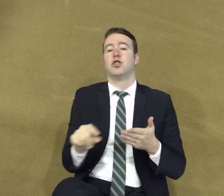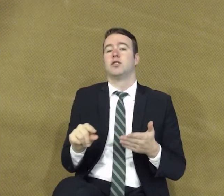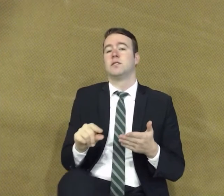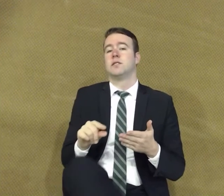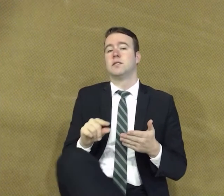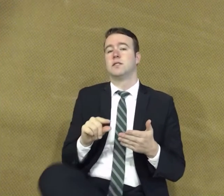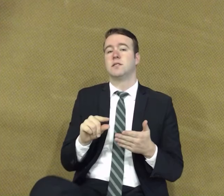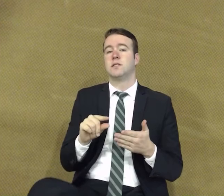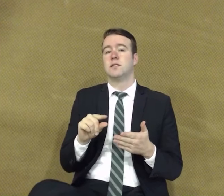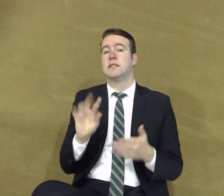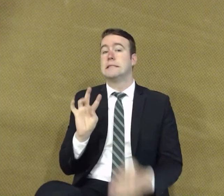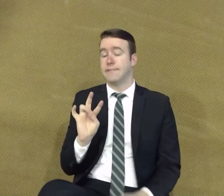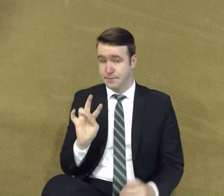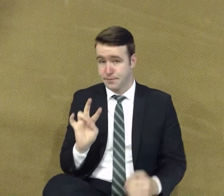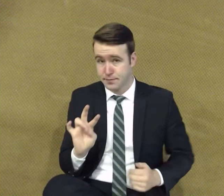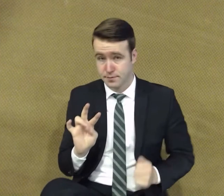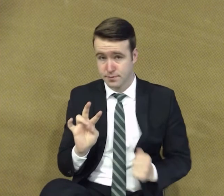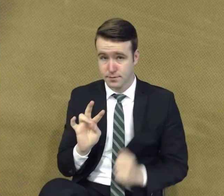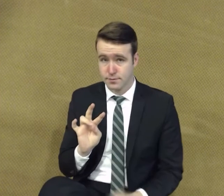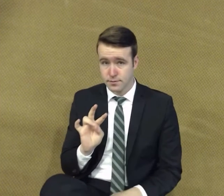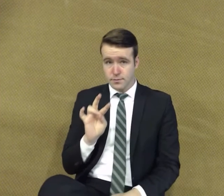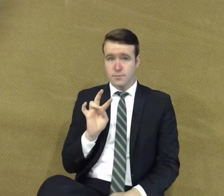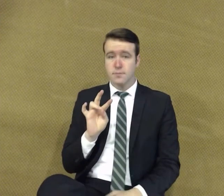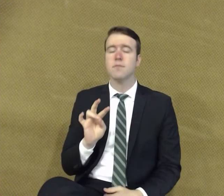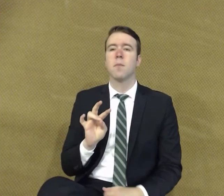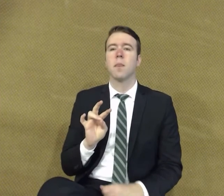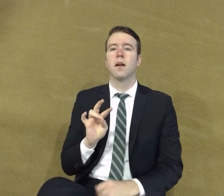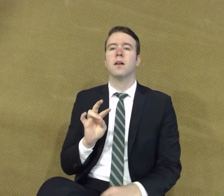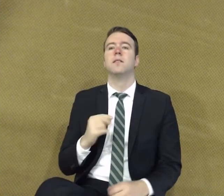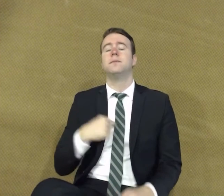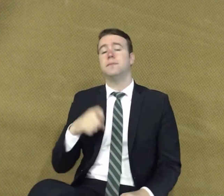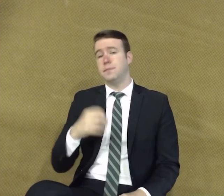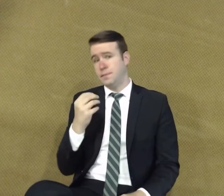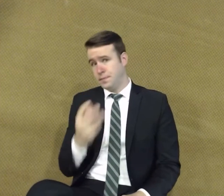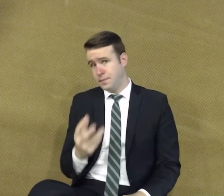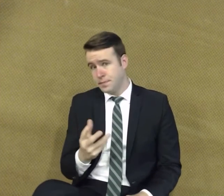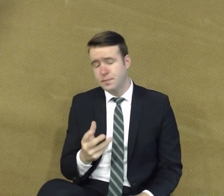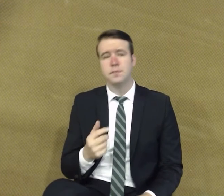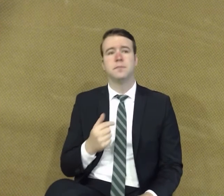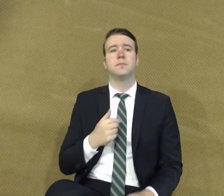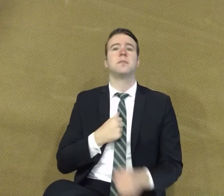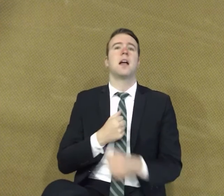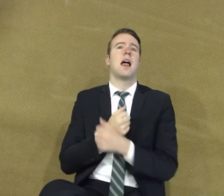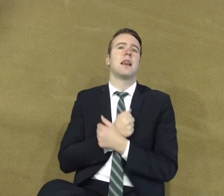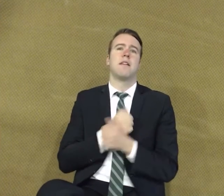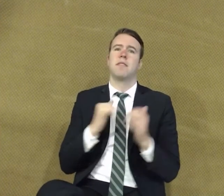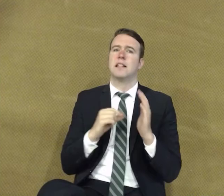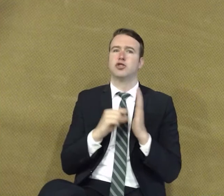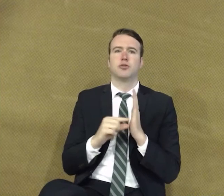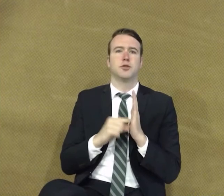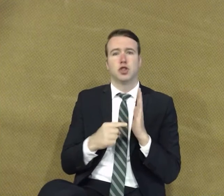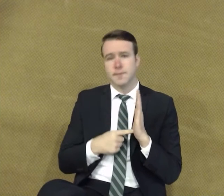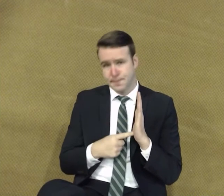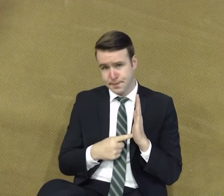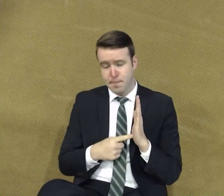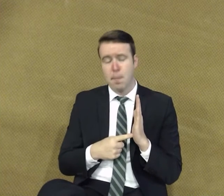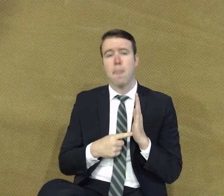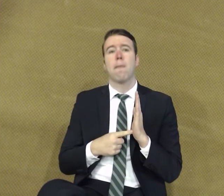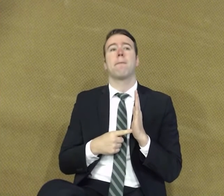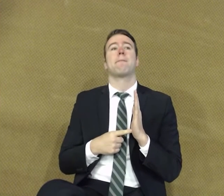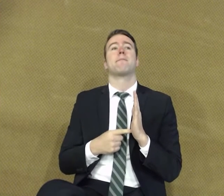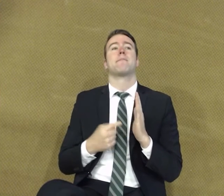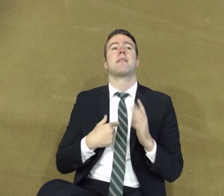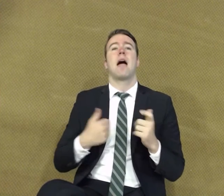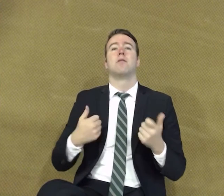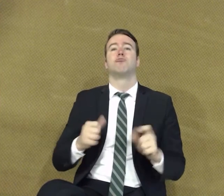verse 7. And I've got to tell you that I love this scripture, and